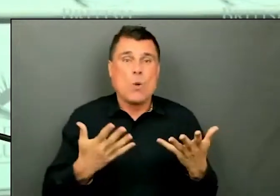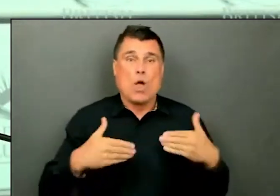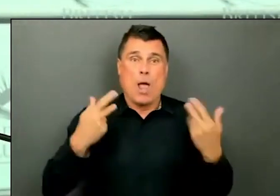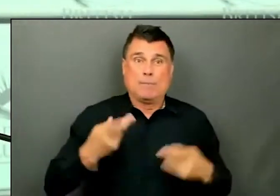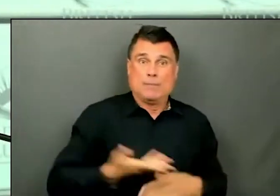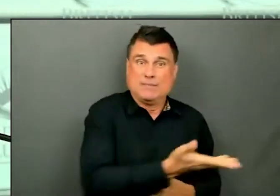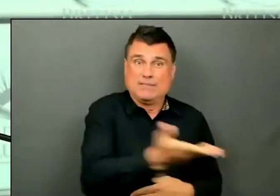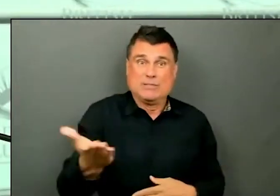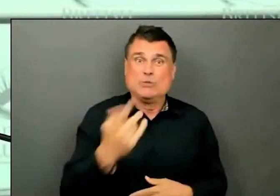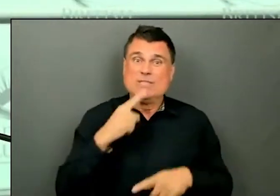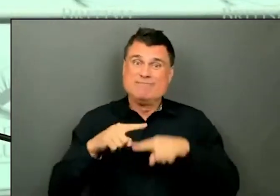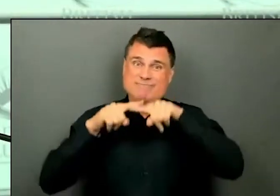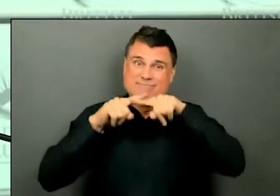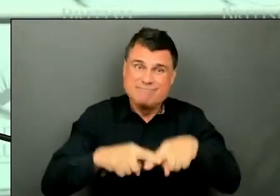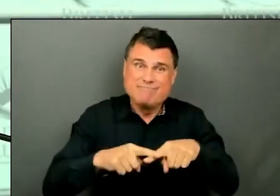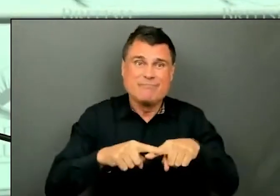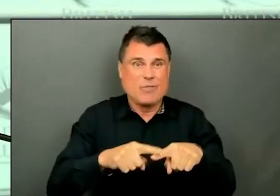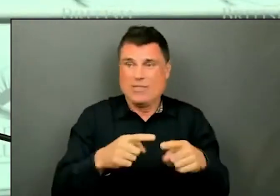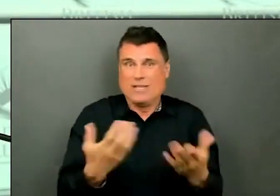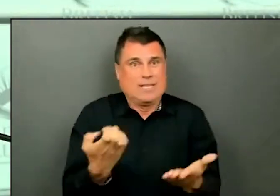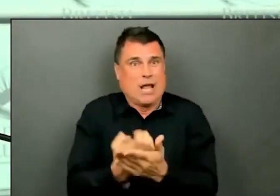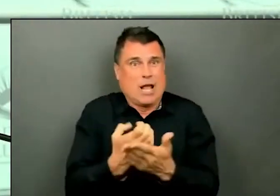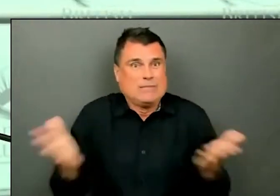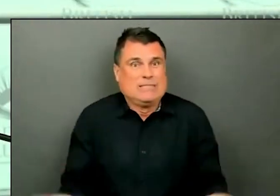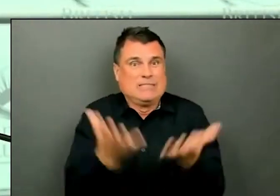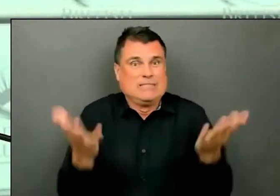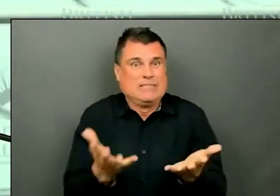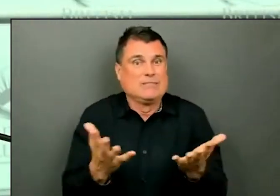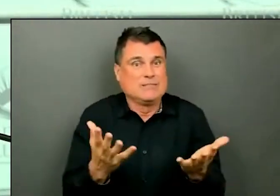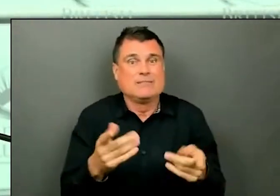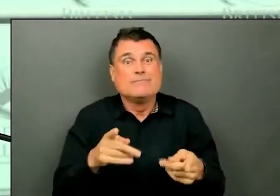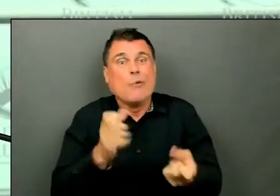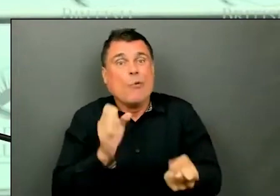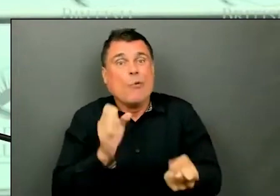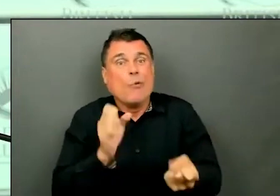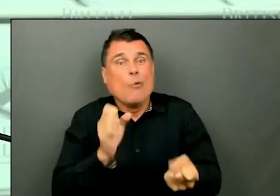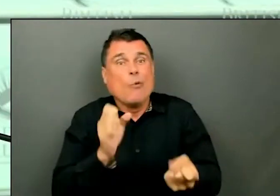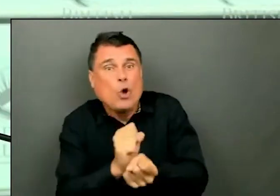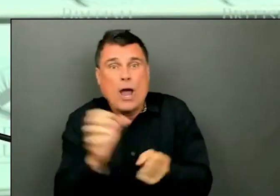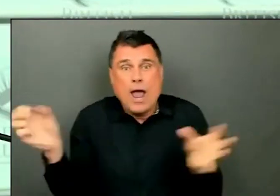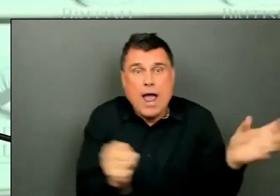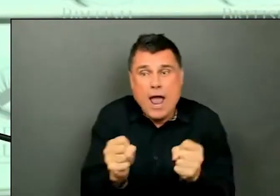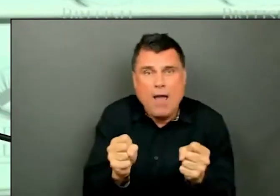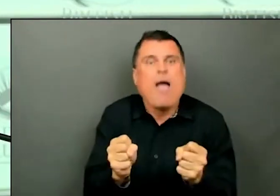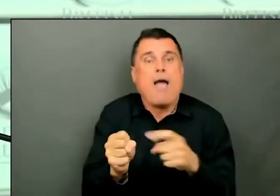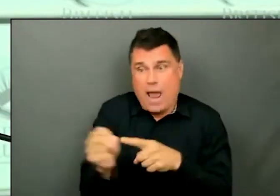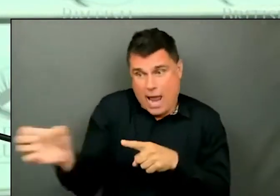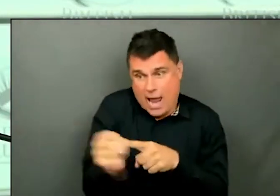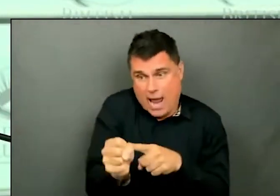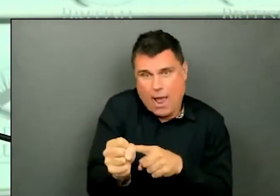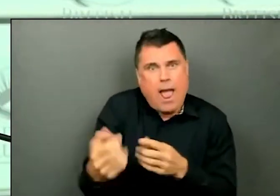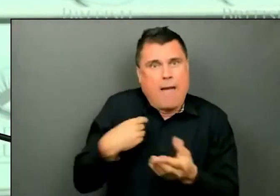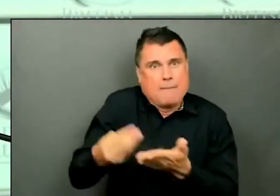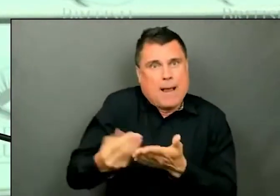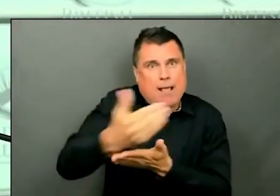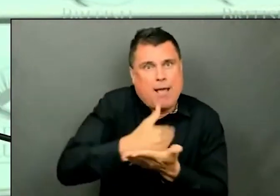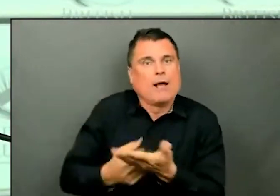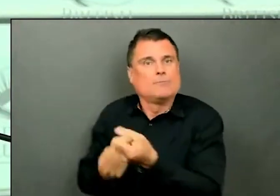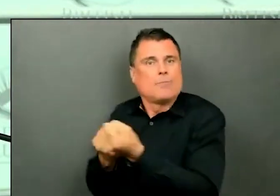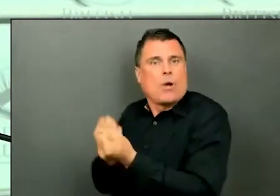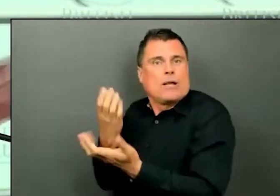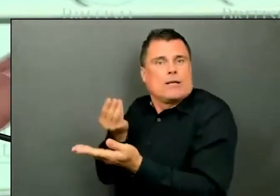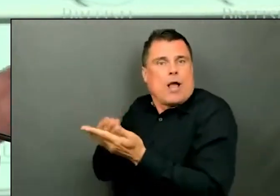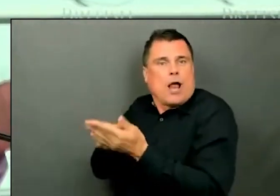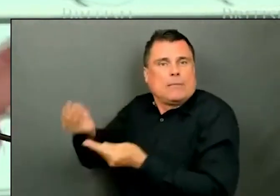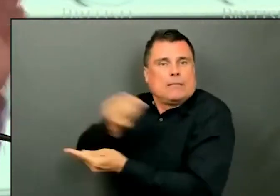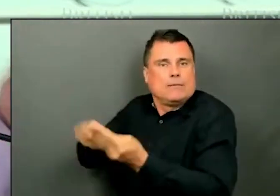works. Starting today, the province will be accepting applications from anchor attractions and tour bus companies throughout